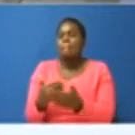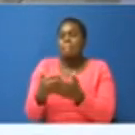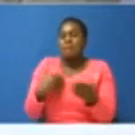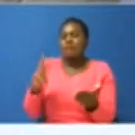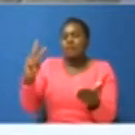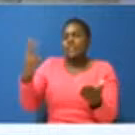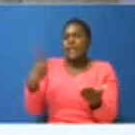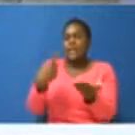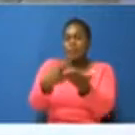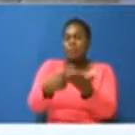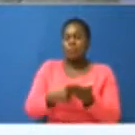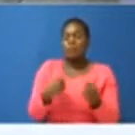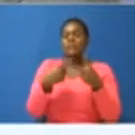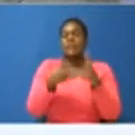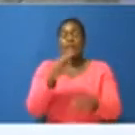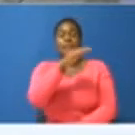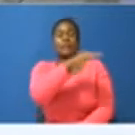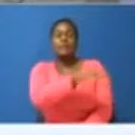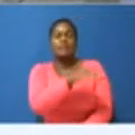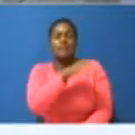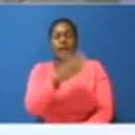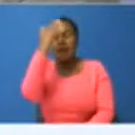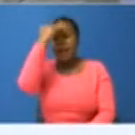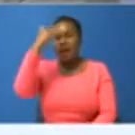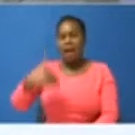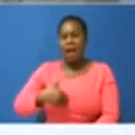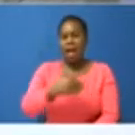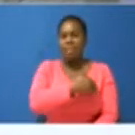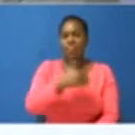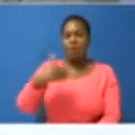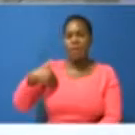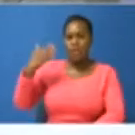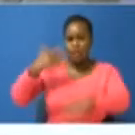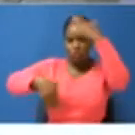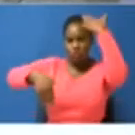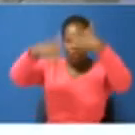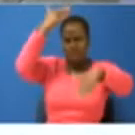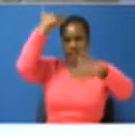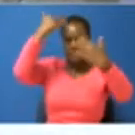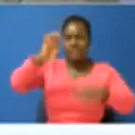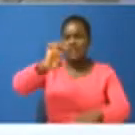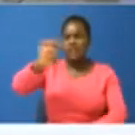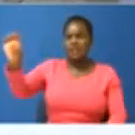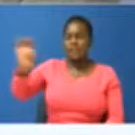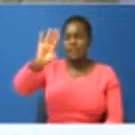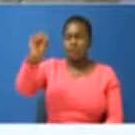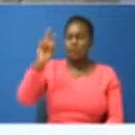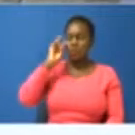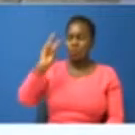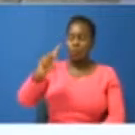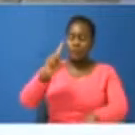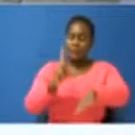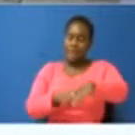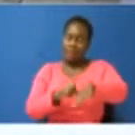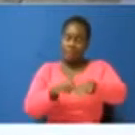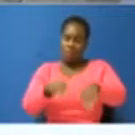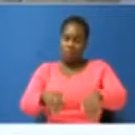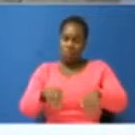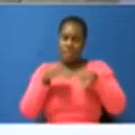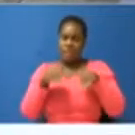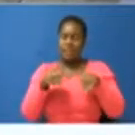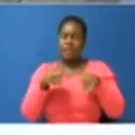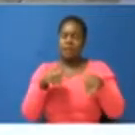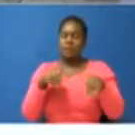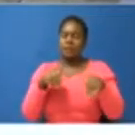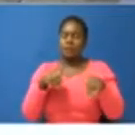second debate that will be happening this evening here at the catholic university of eastern africa we continue watching the clock as we await and anticipate the